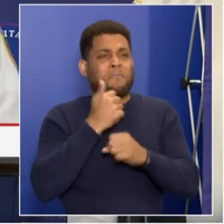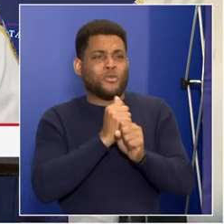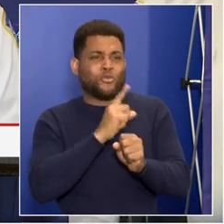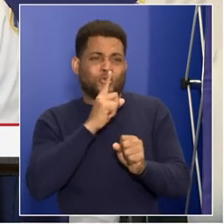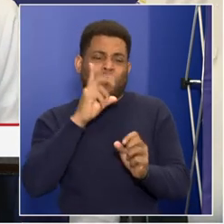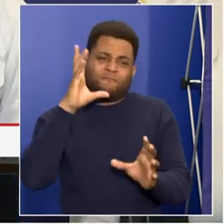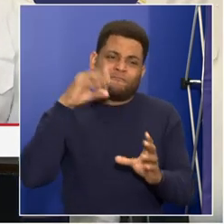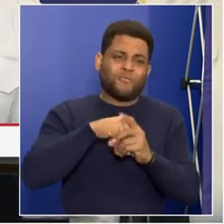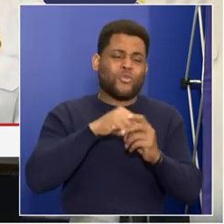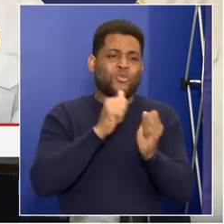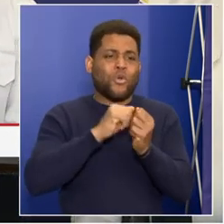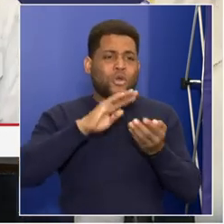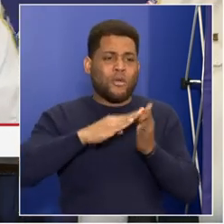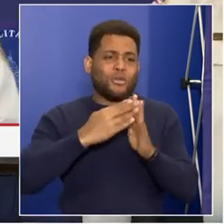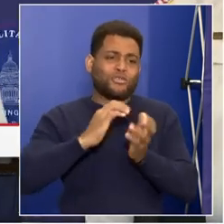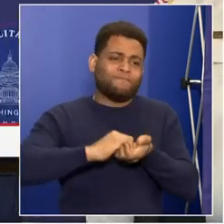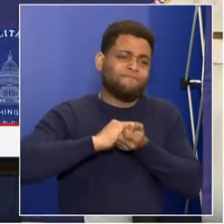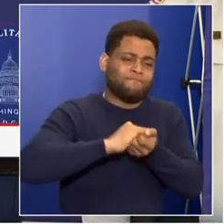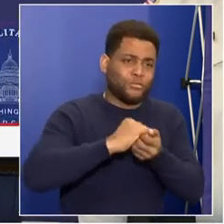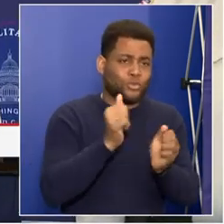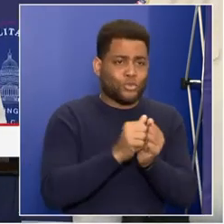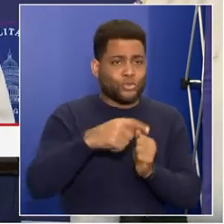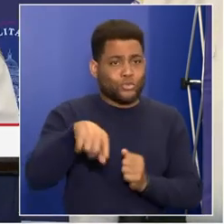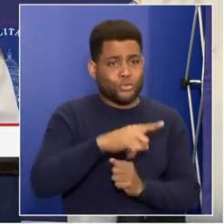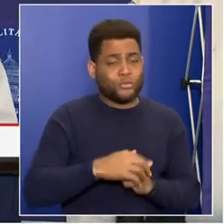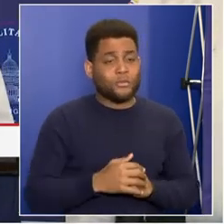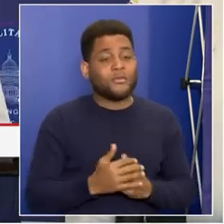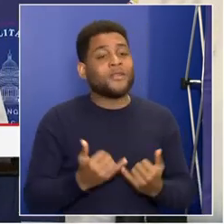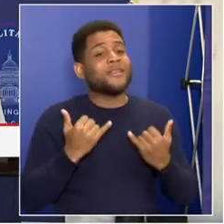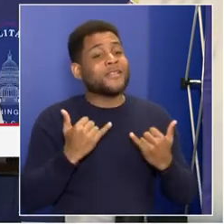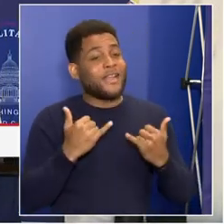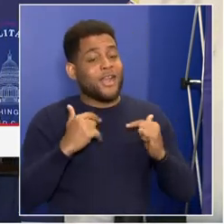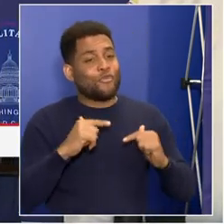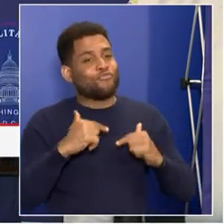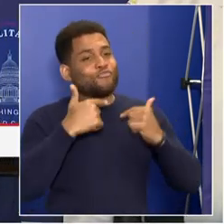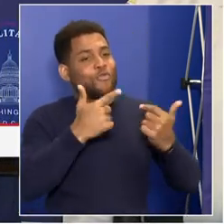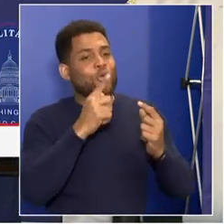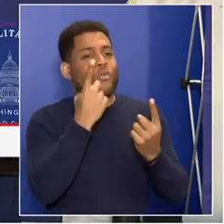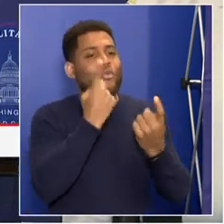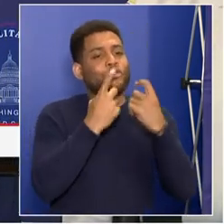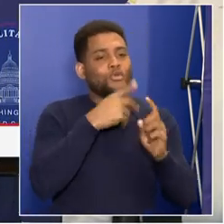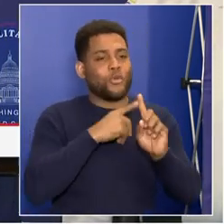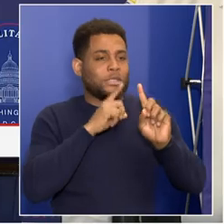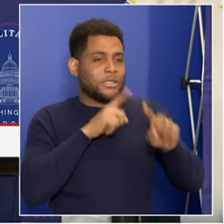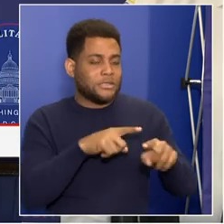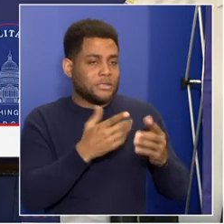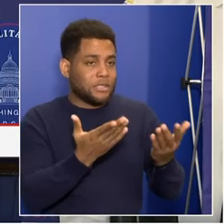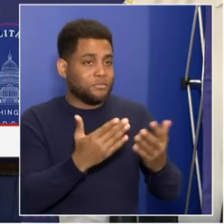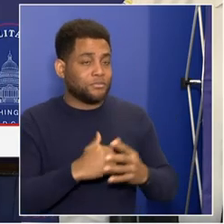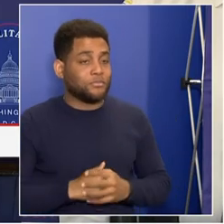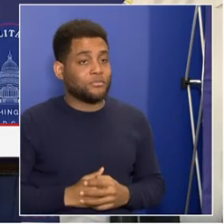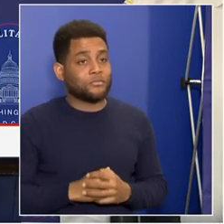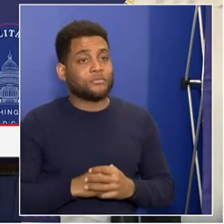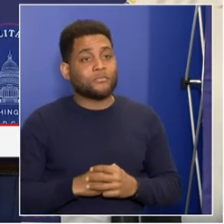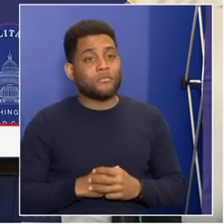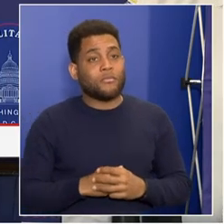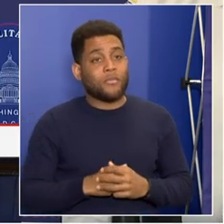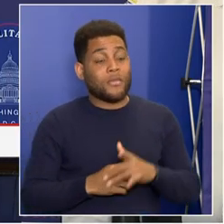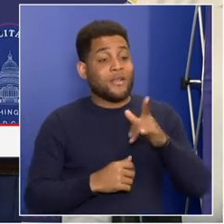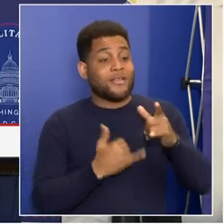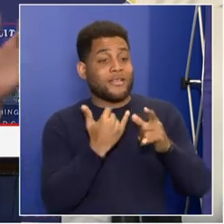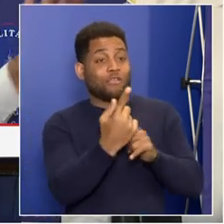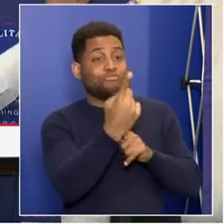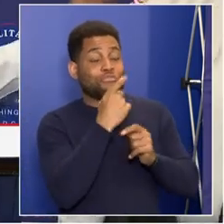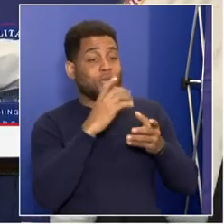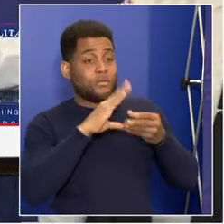case. You mentioned how instrumental the surveillance video was. Did someone recognize the person through